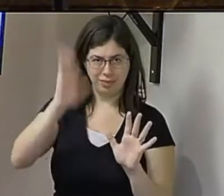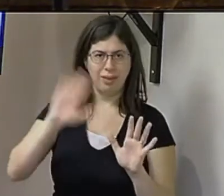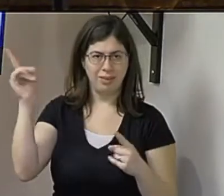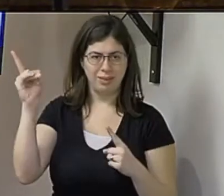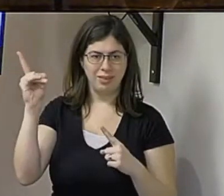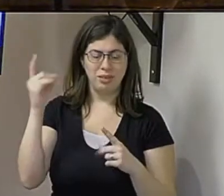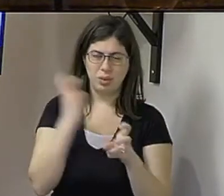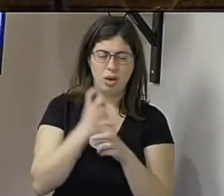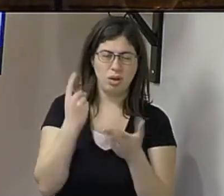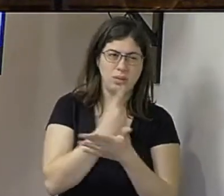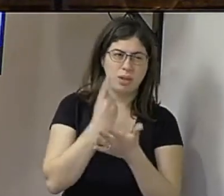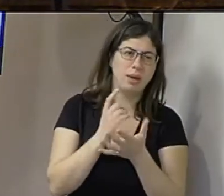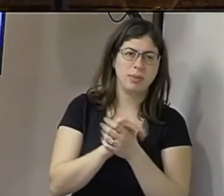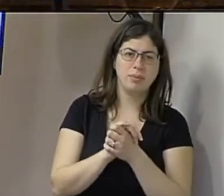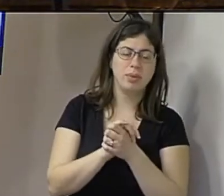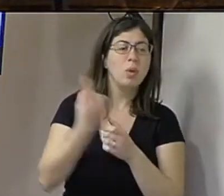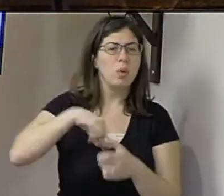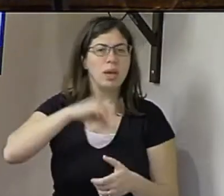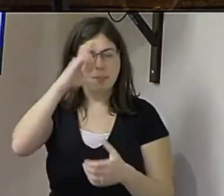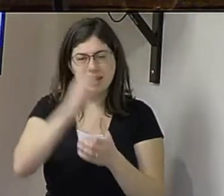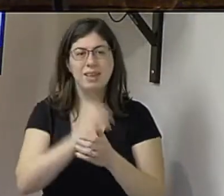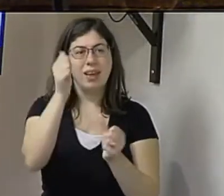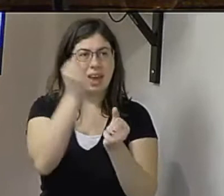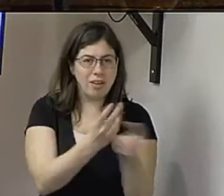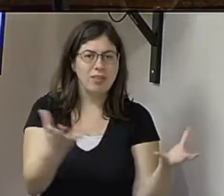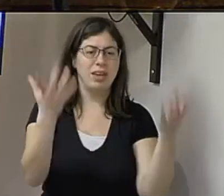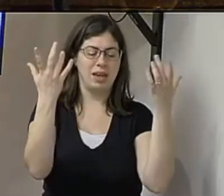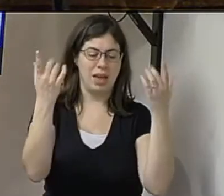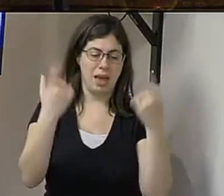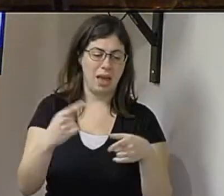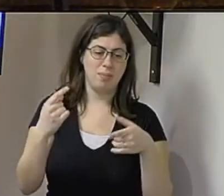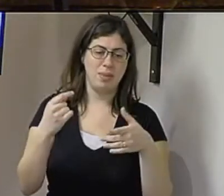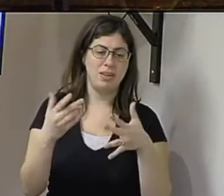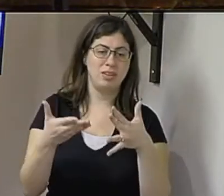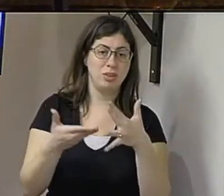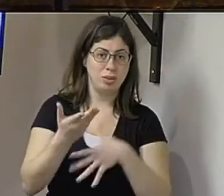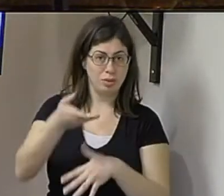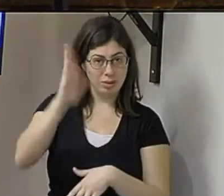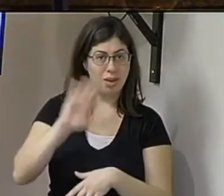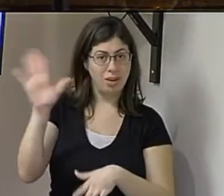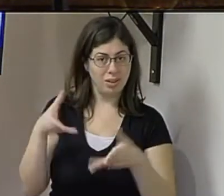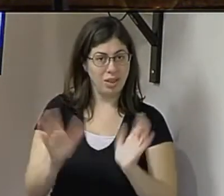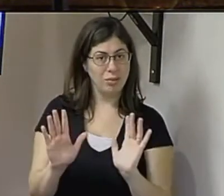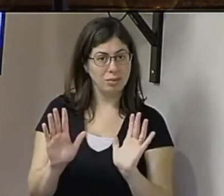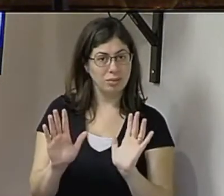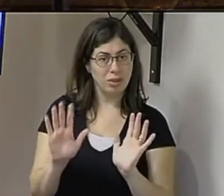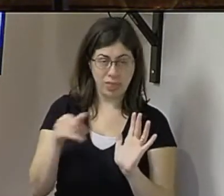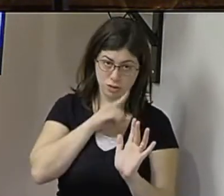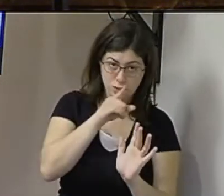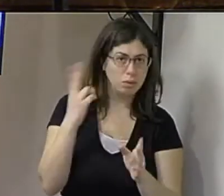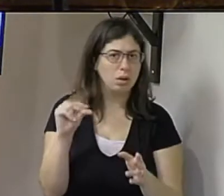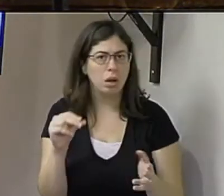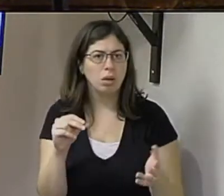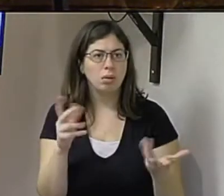for us sometimes, but don't we believe that every single thing that comes to us passes through the hand of God? Right? Is that true or not? Right? And